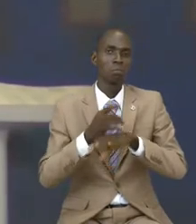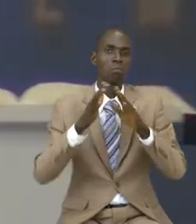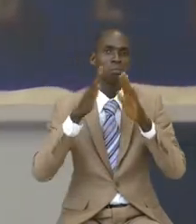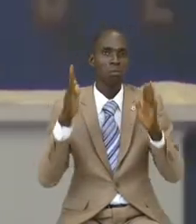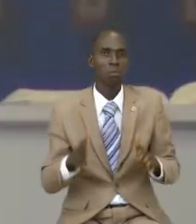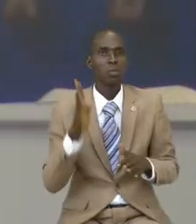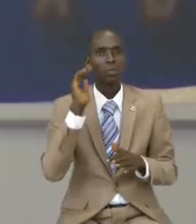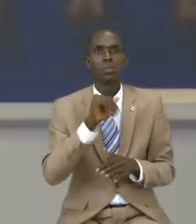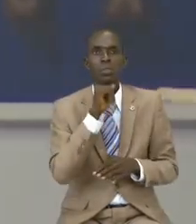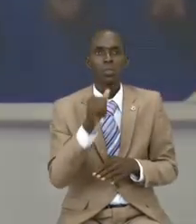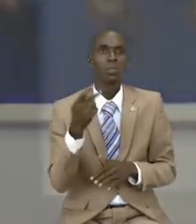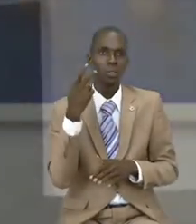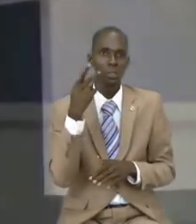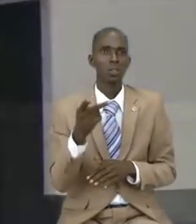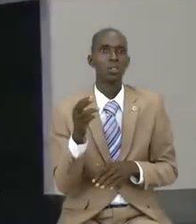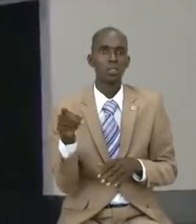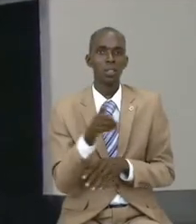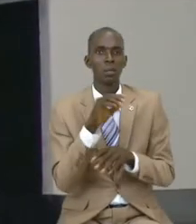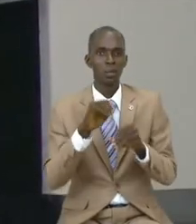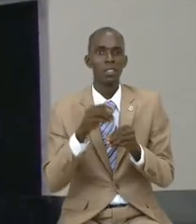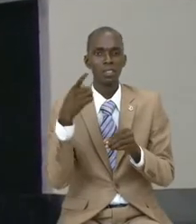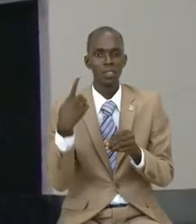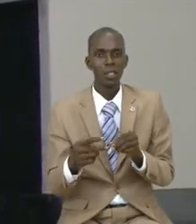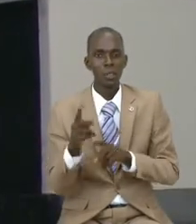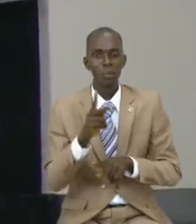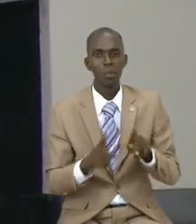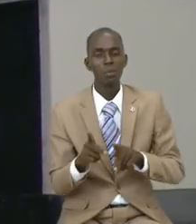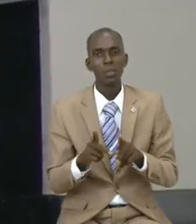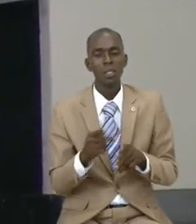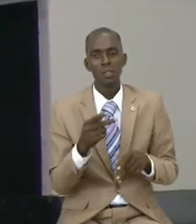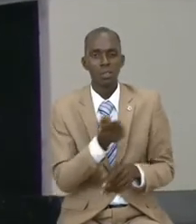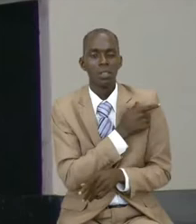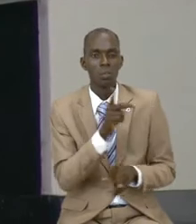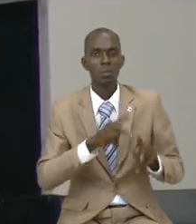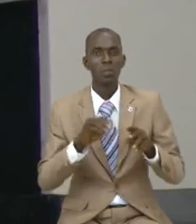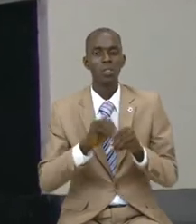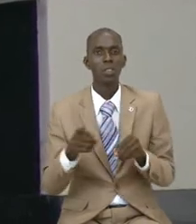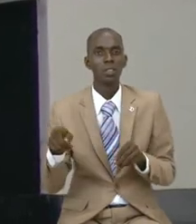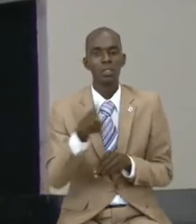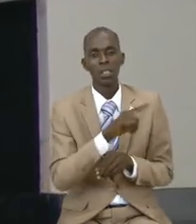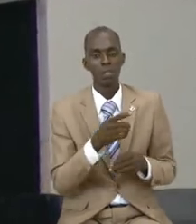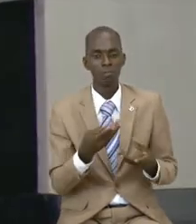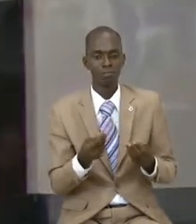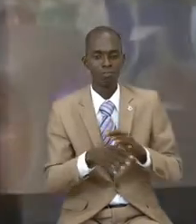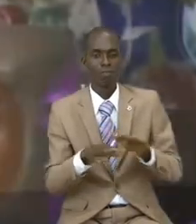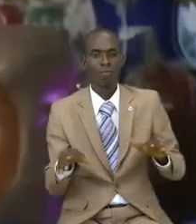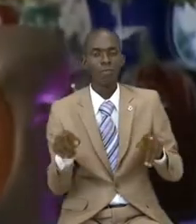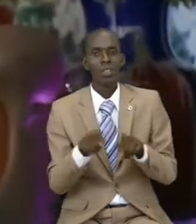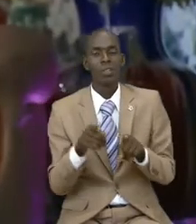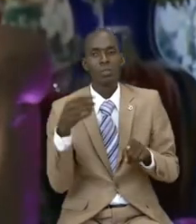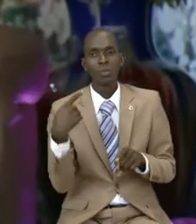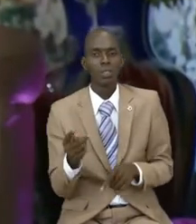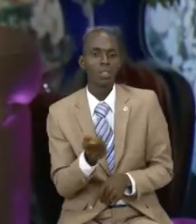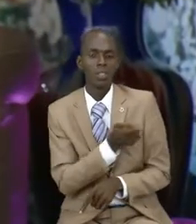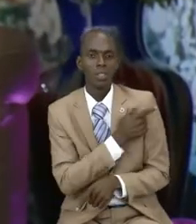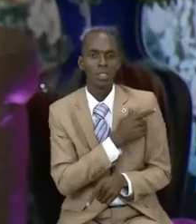find them with the idle people in their land. You'll not find them with the mediocres of the